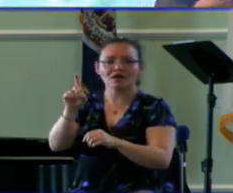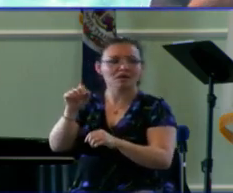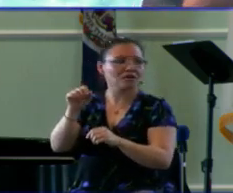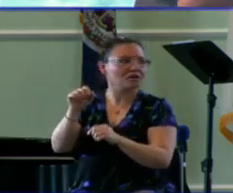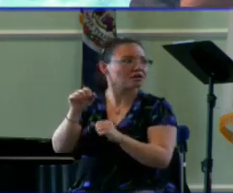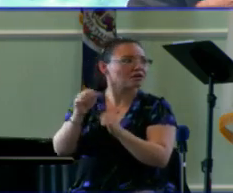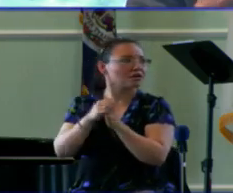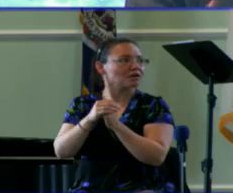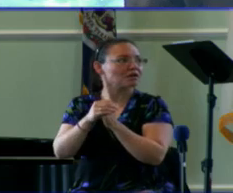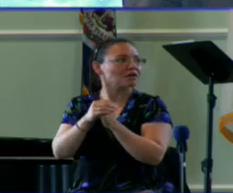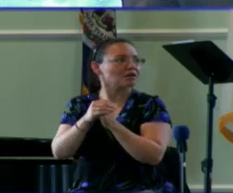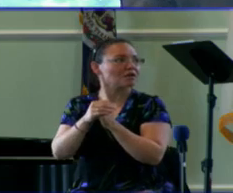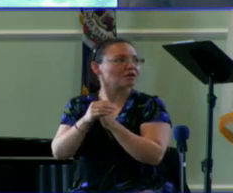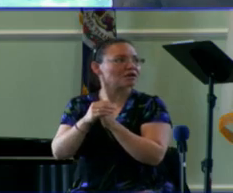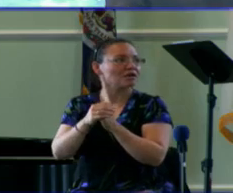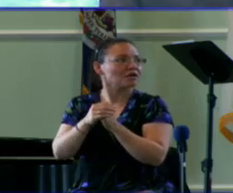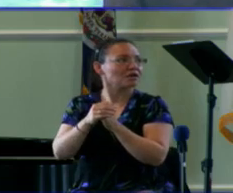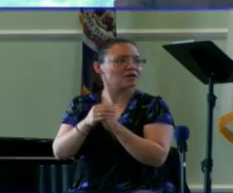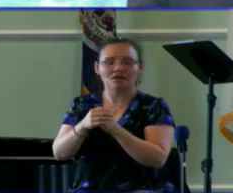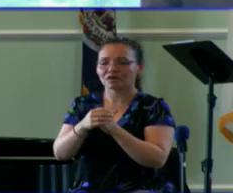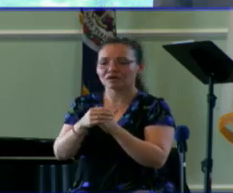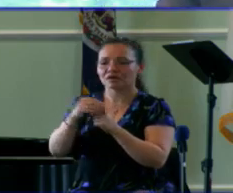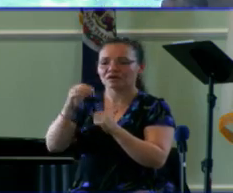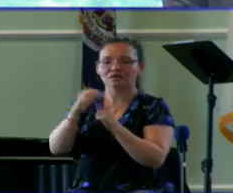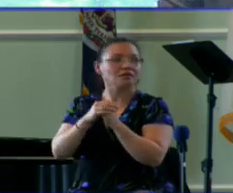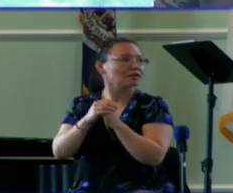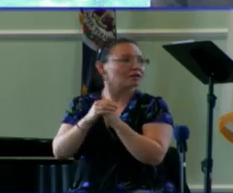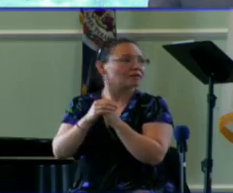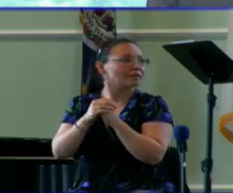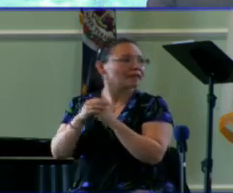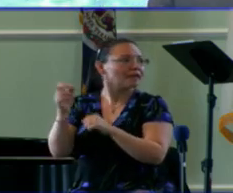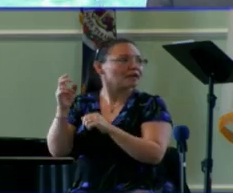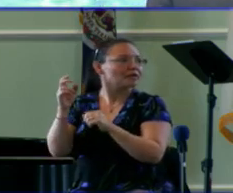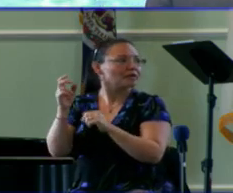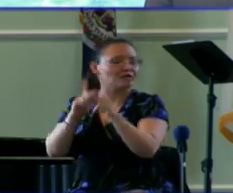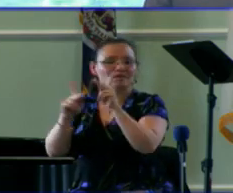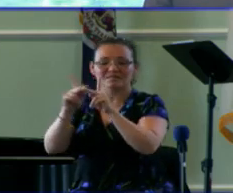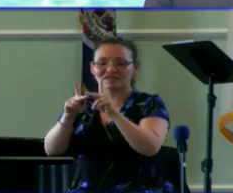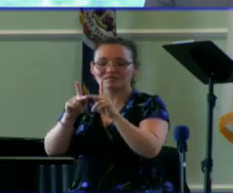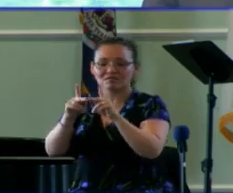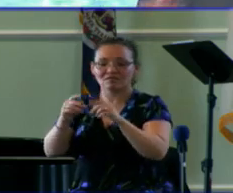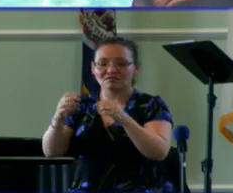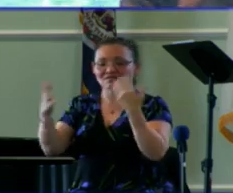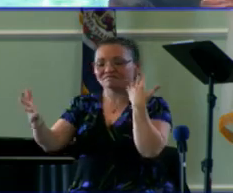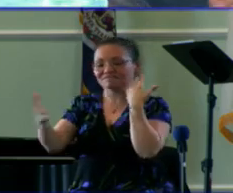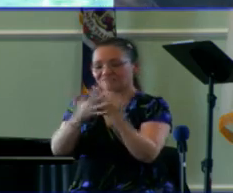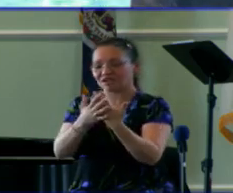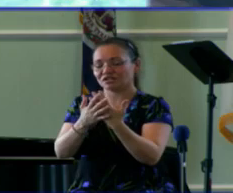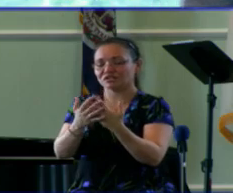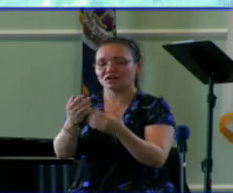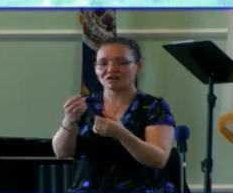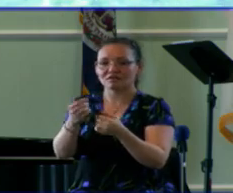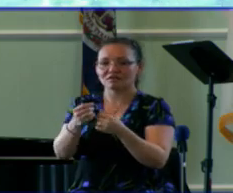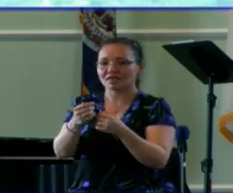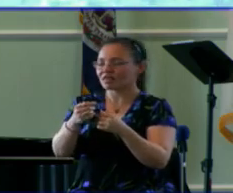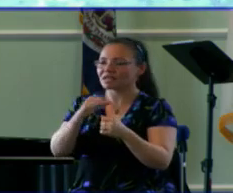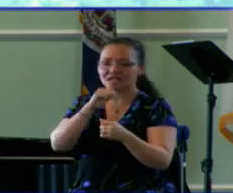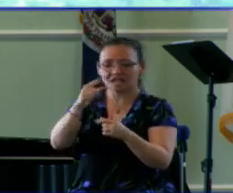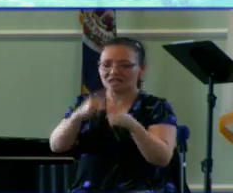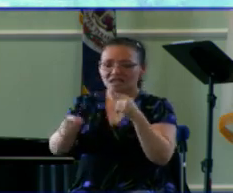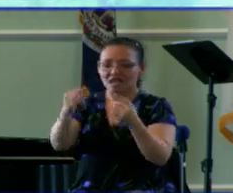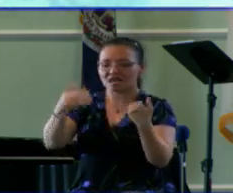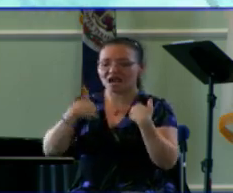law to be a Christian, that they don't have Bibles. In fact, I think last year I saw a